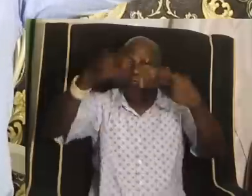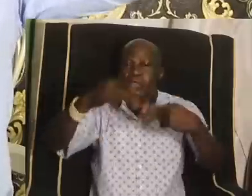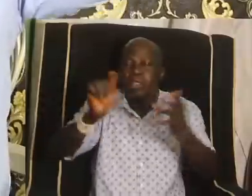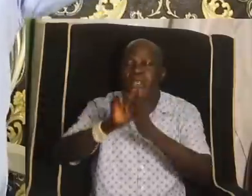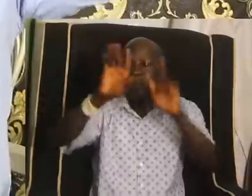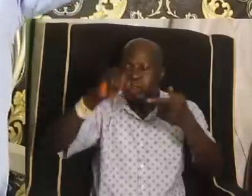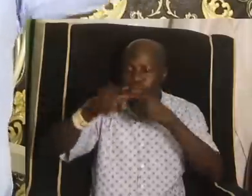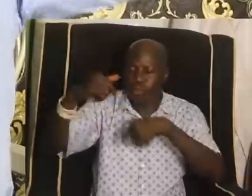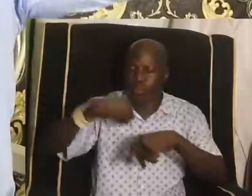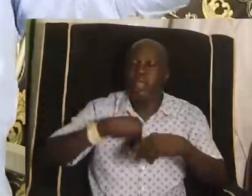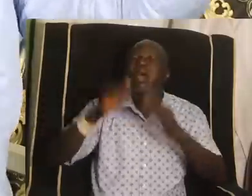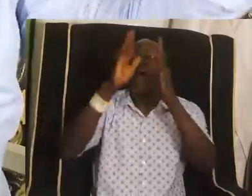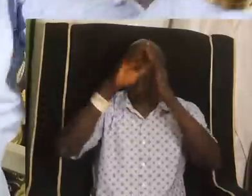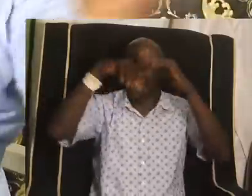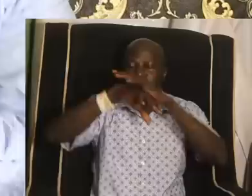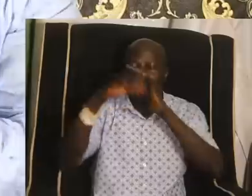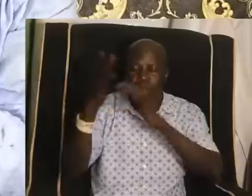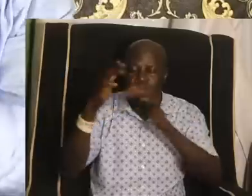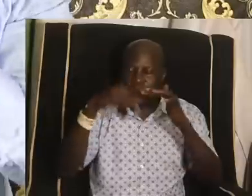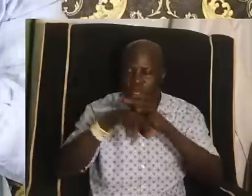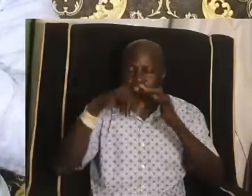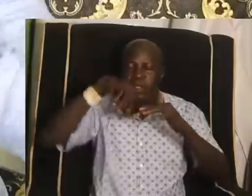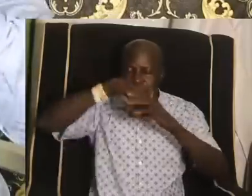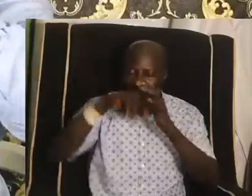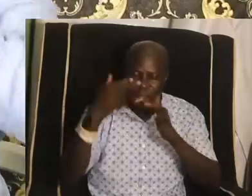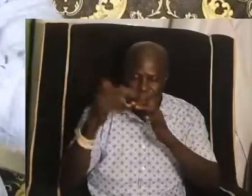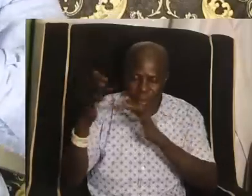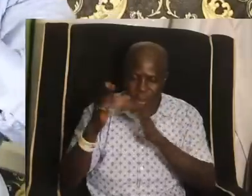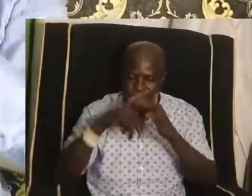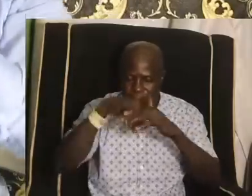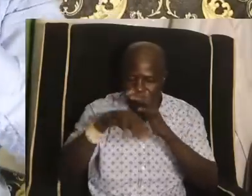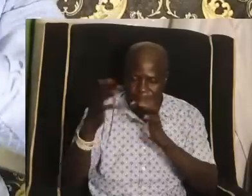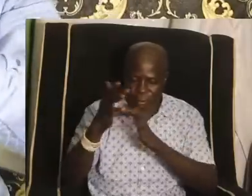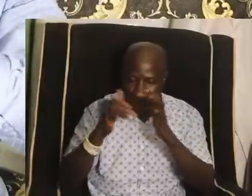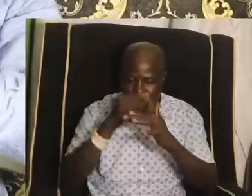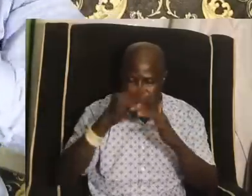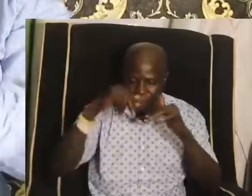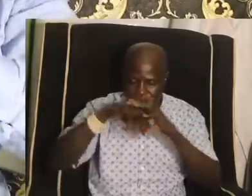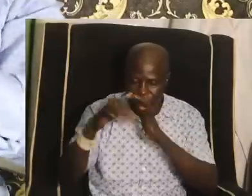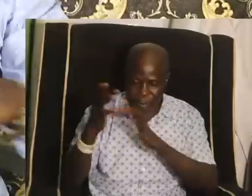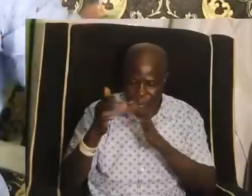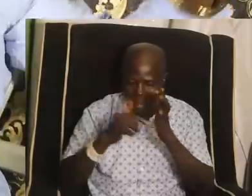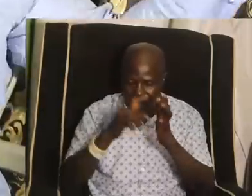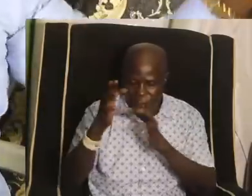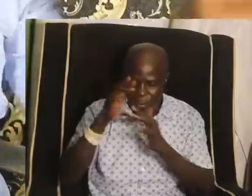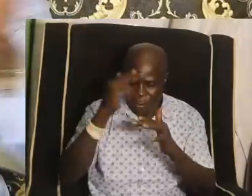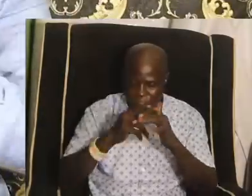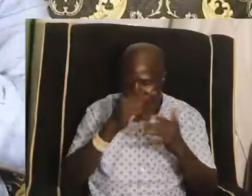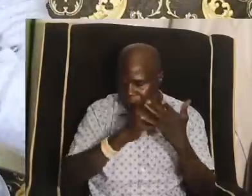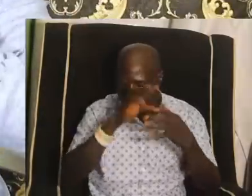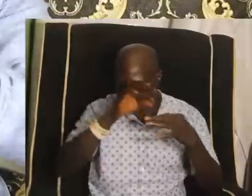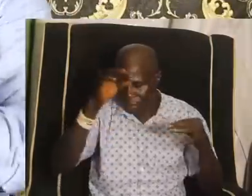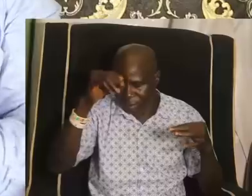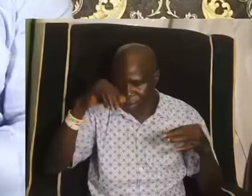lowo. O ya adura. Oluwa Jesu. Oluwa Jesu. Yes. Oluwa Jesu. Yes.